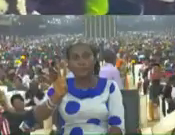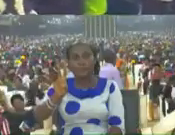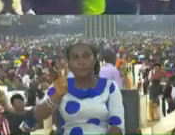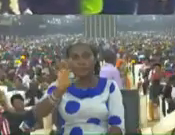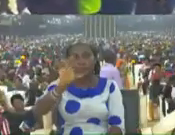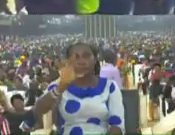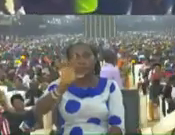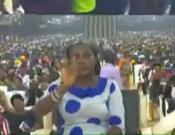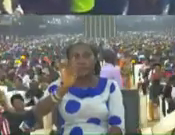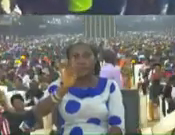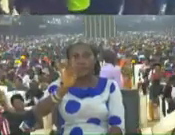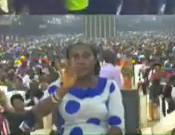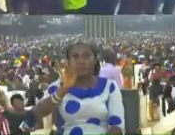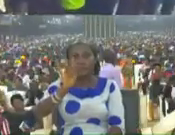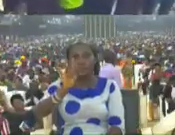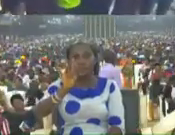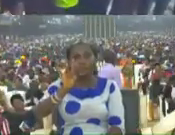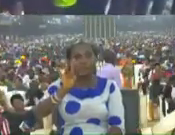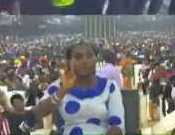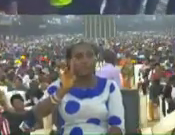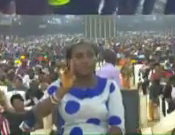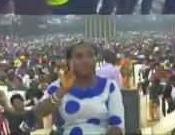Eight.